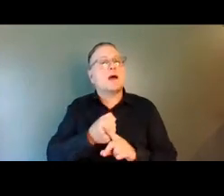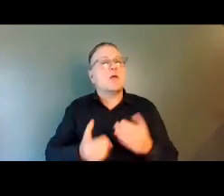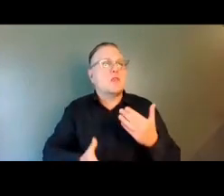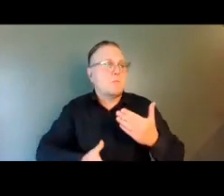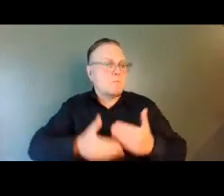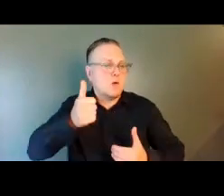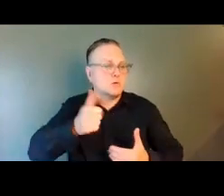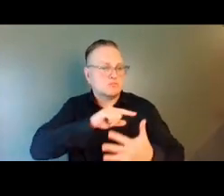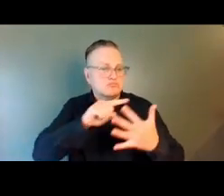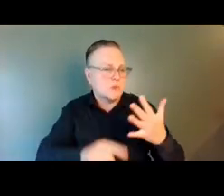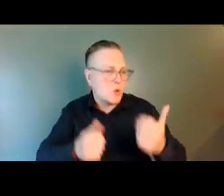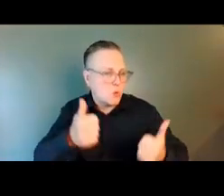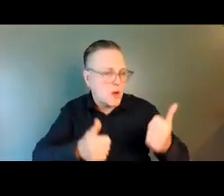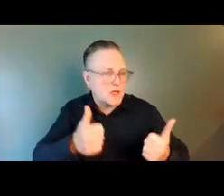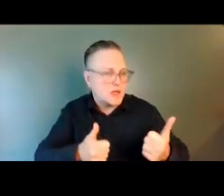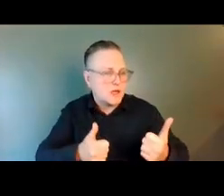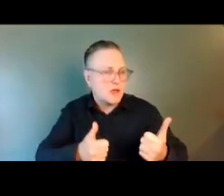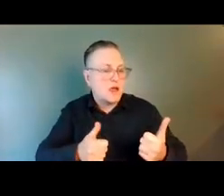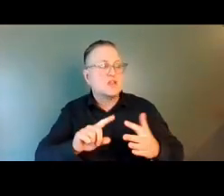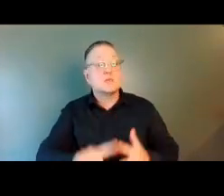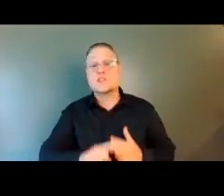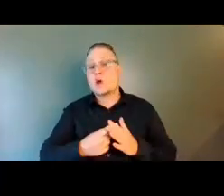things up here, and I'm going to start with Linda.